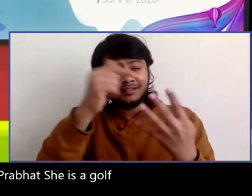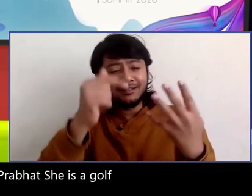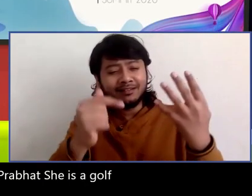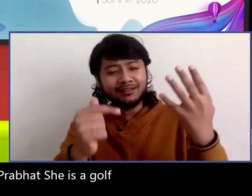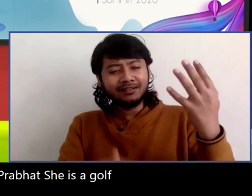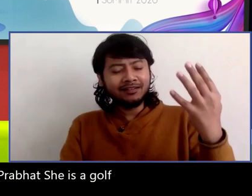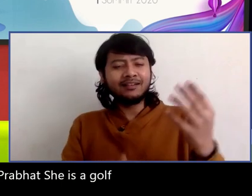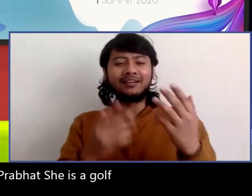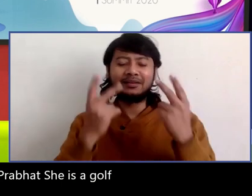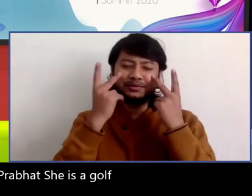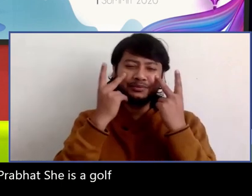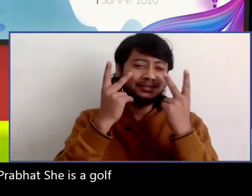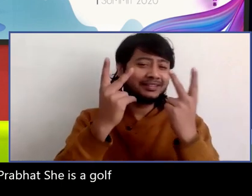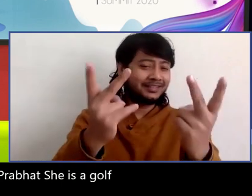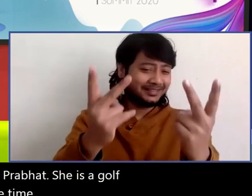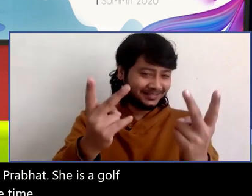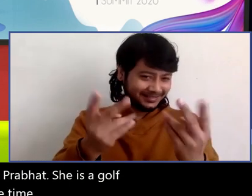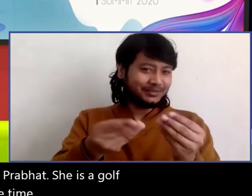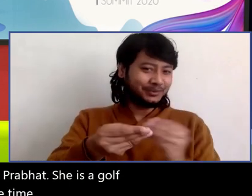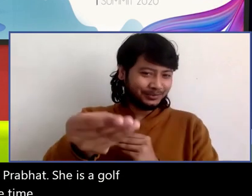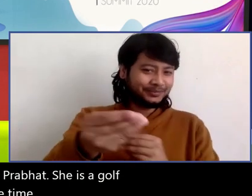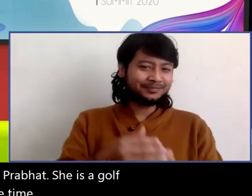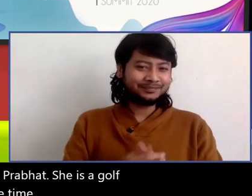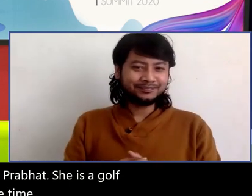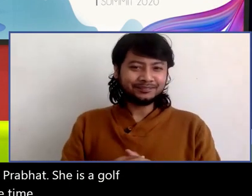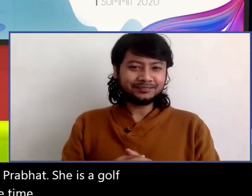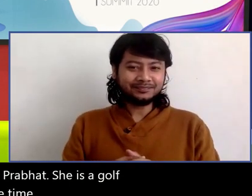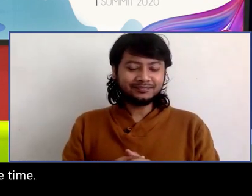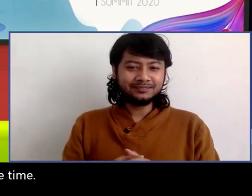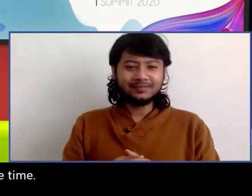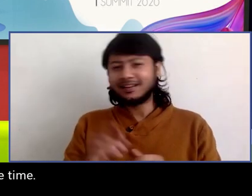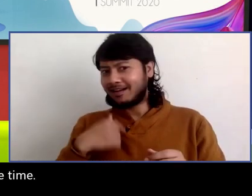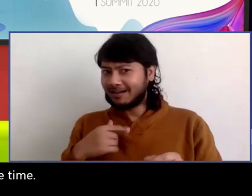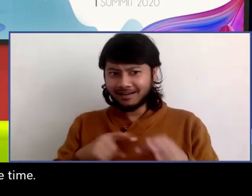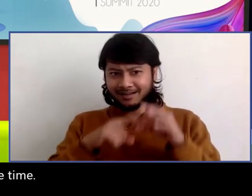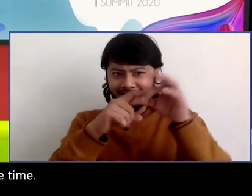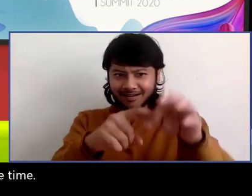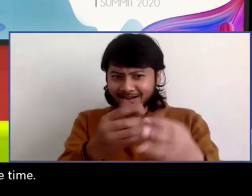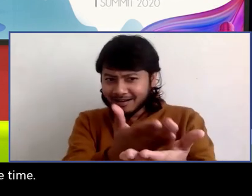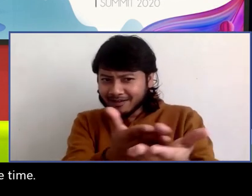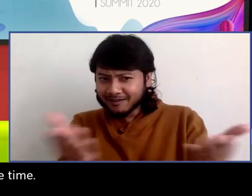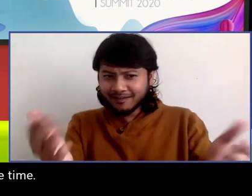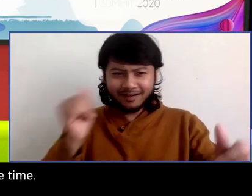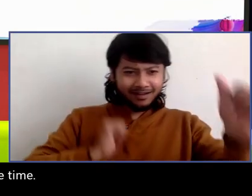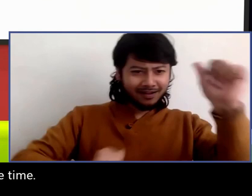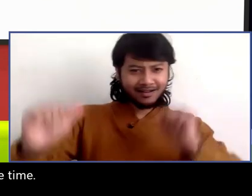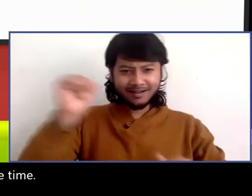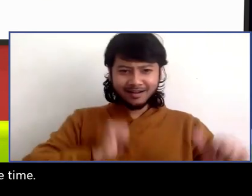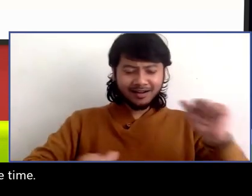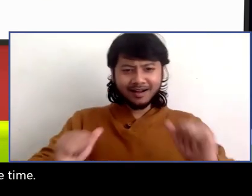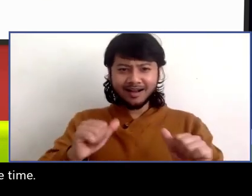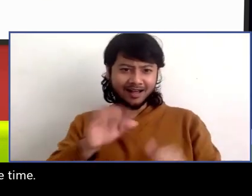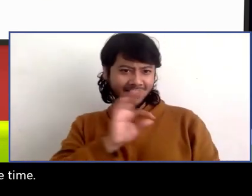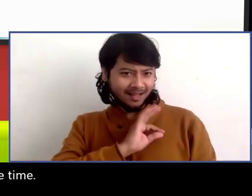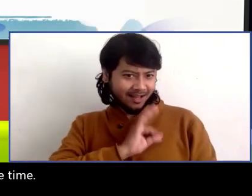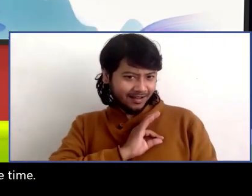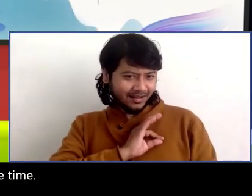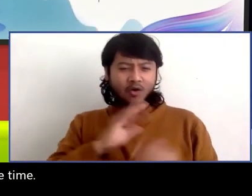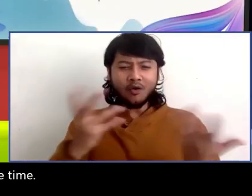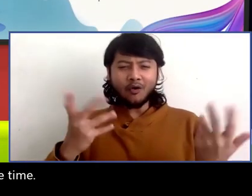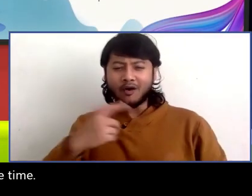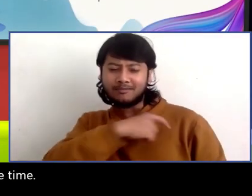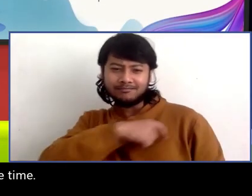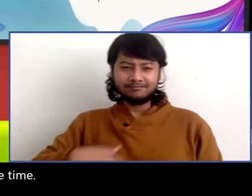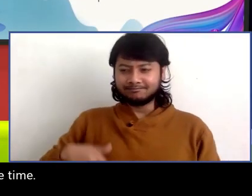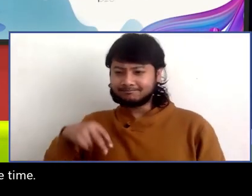time. And how many of you like to be an actor, a model, a